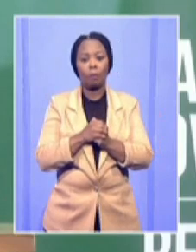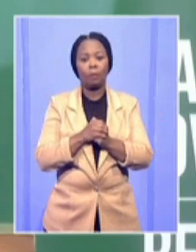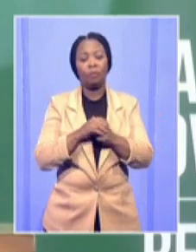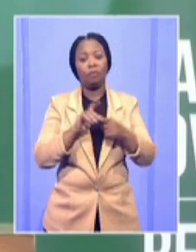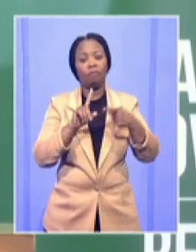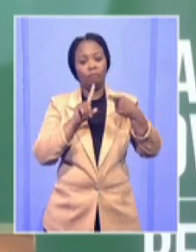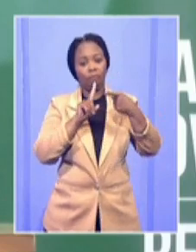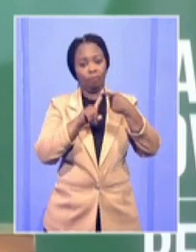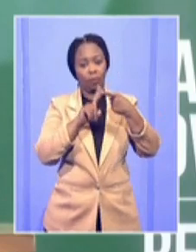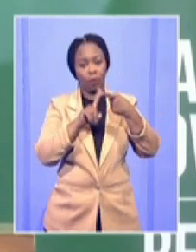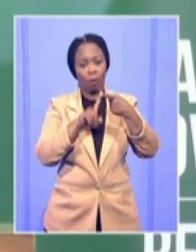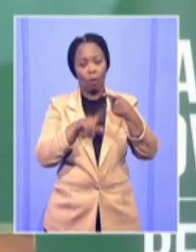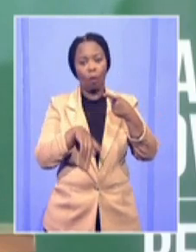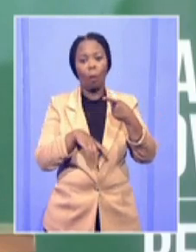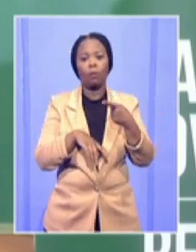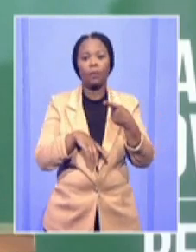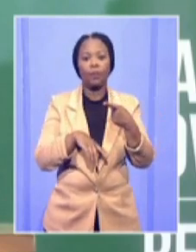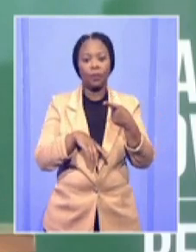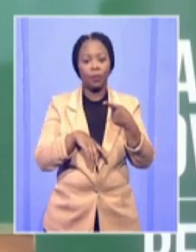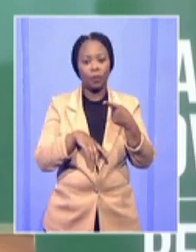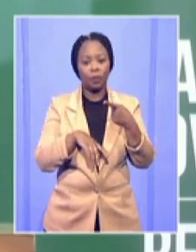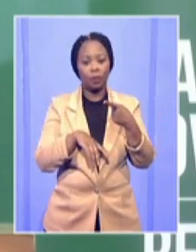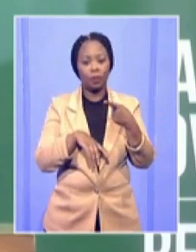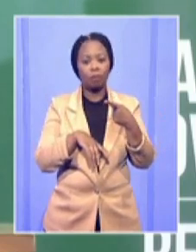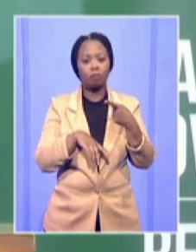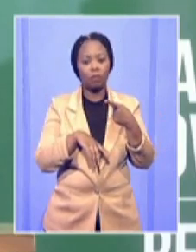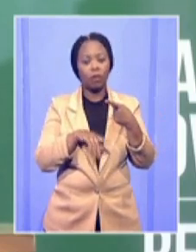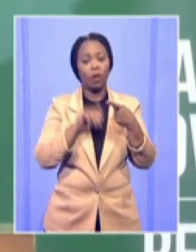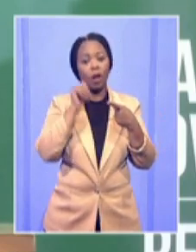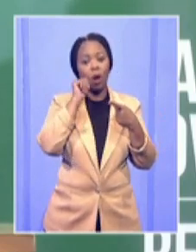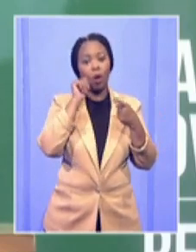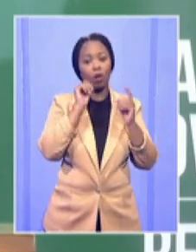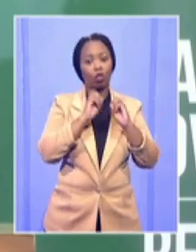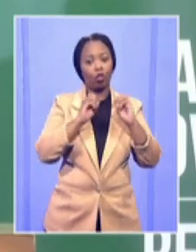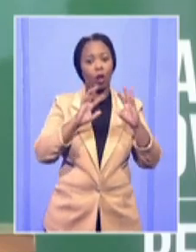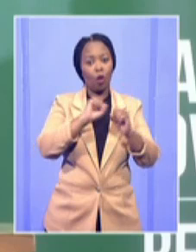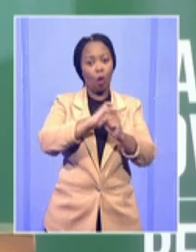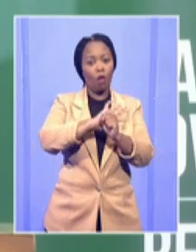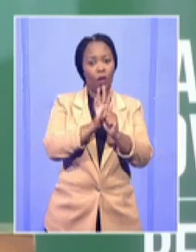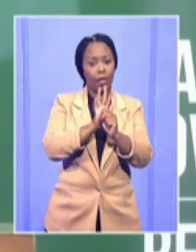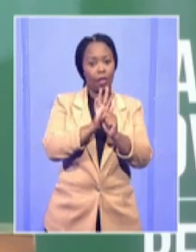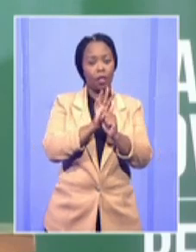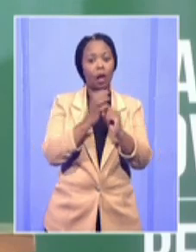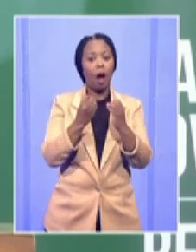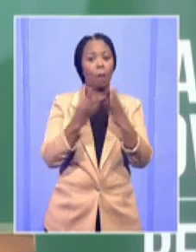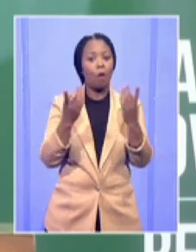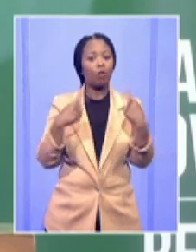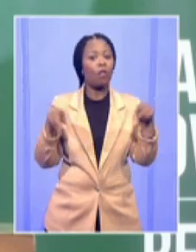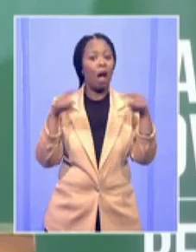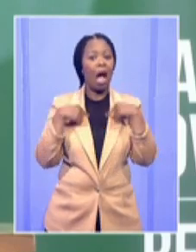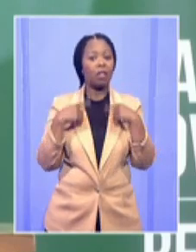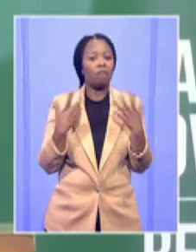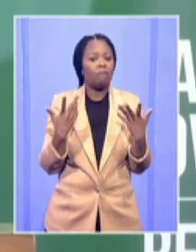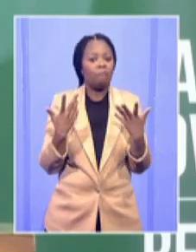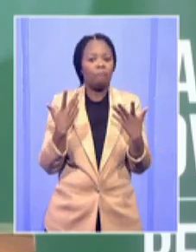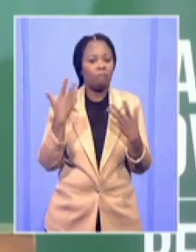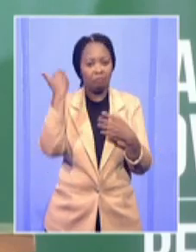Firstly, at the onset of COVID-19, most of us knew very little about